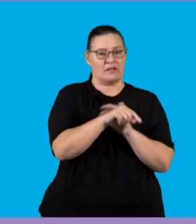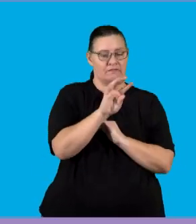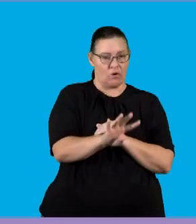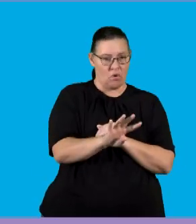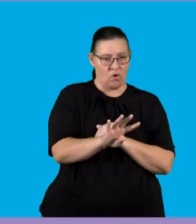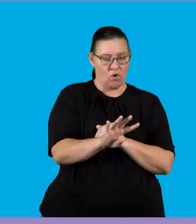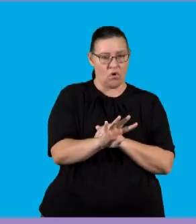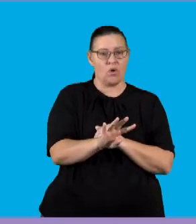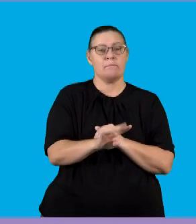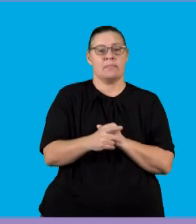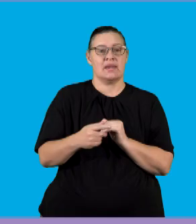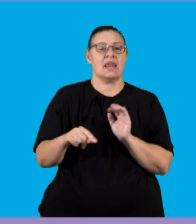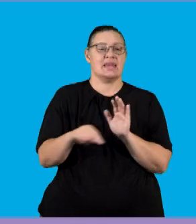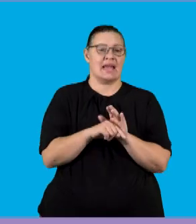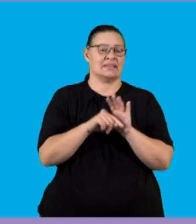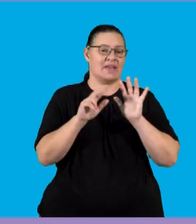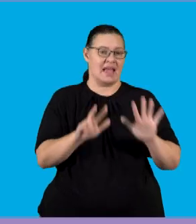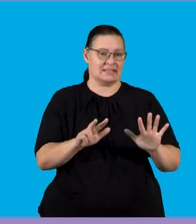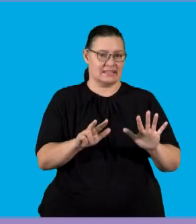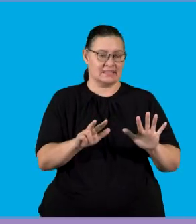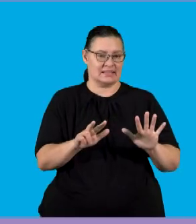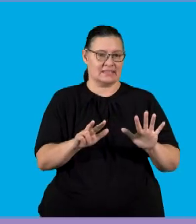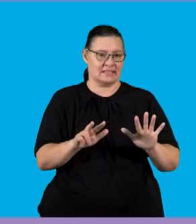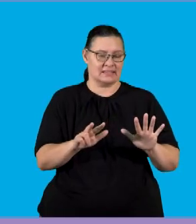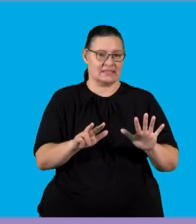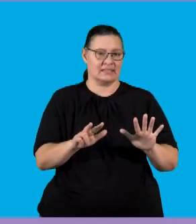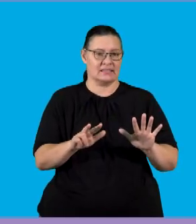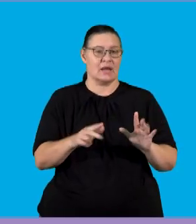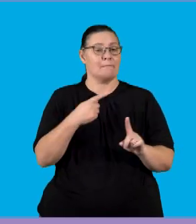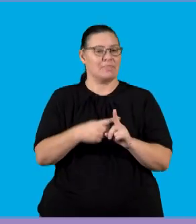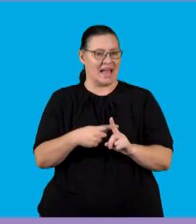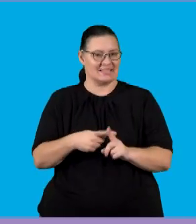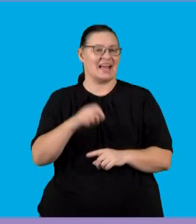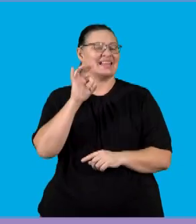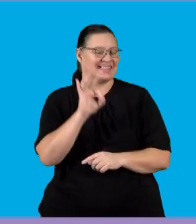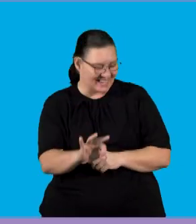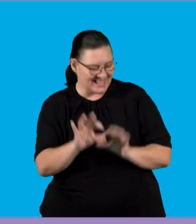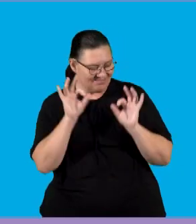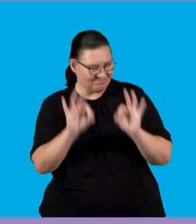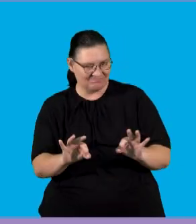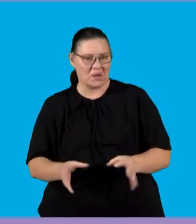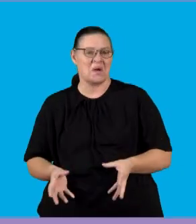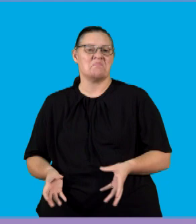-4 is a -8. So that, of course, is going to be plus a 3 so that we